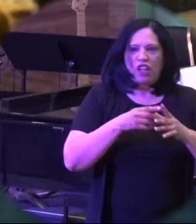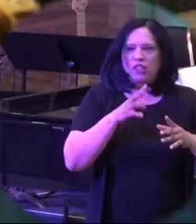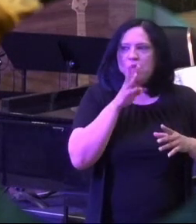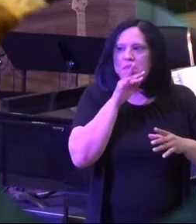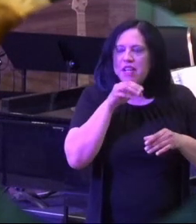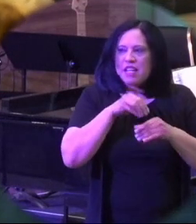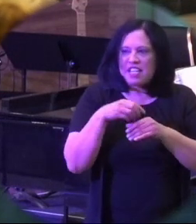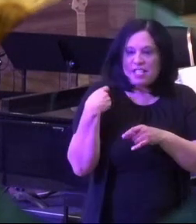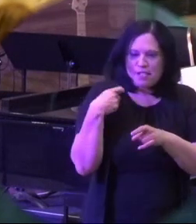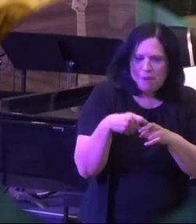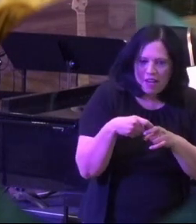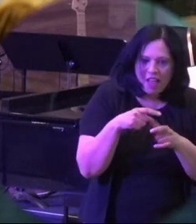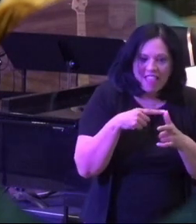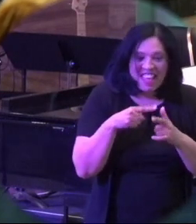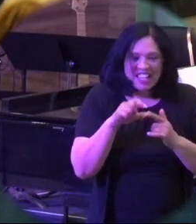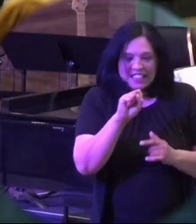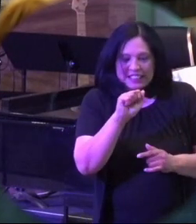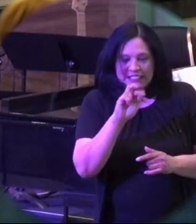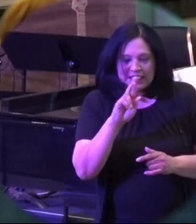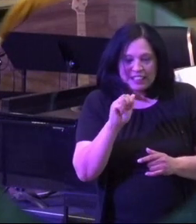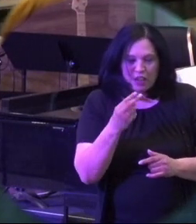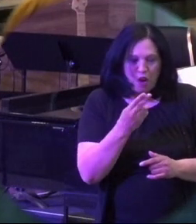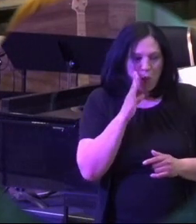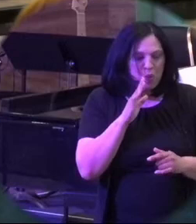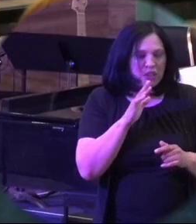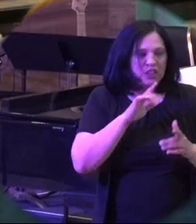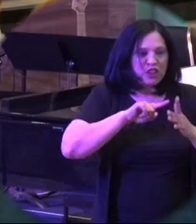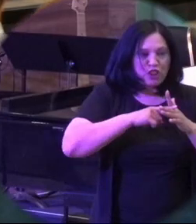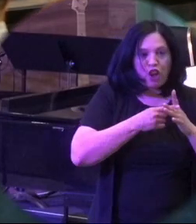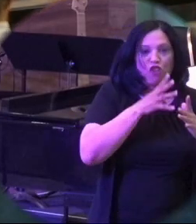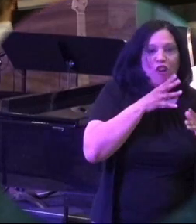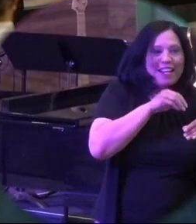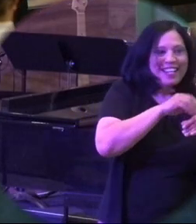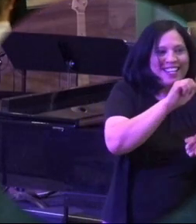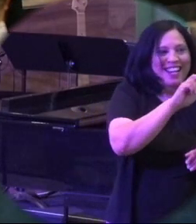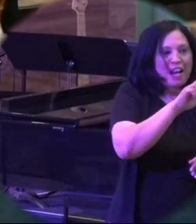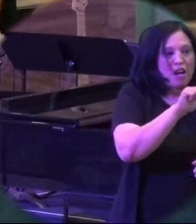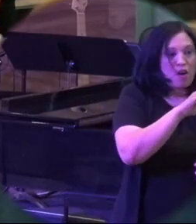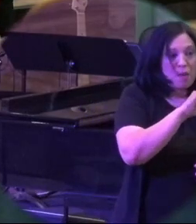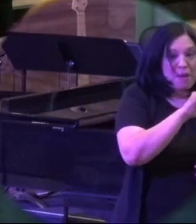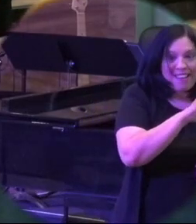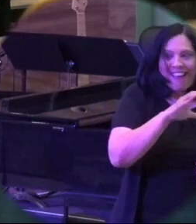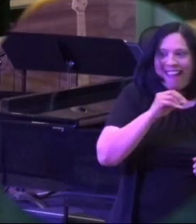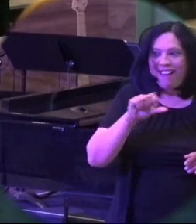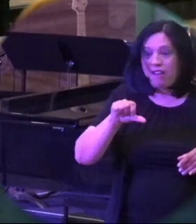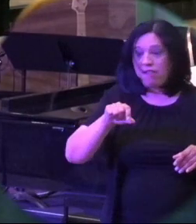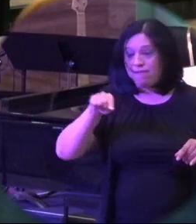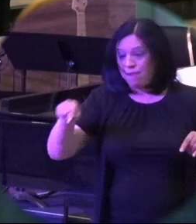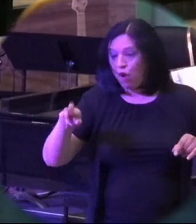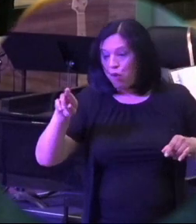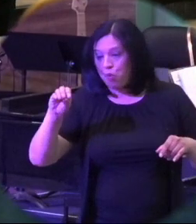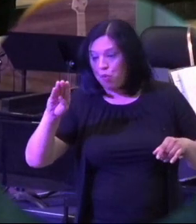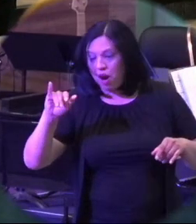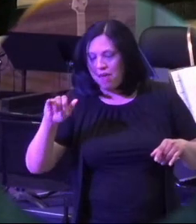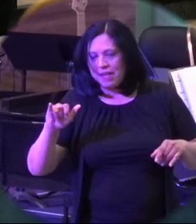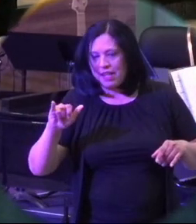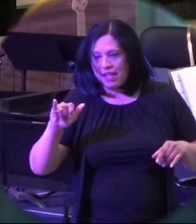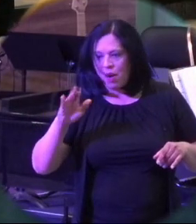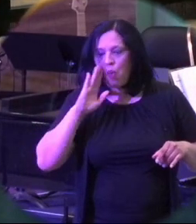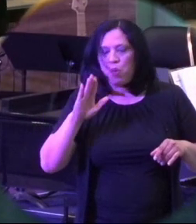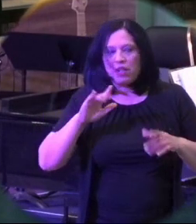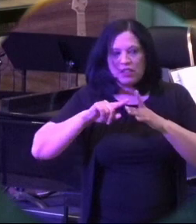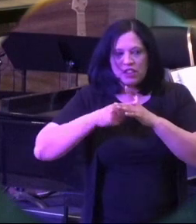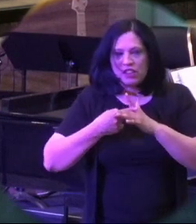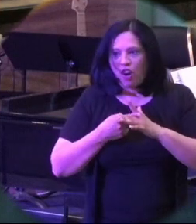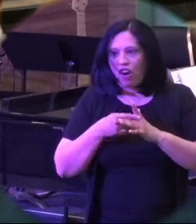your left is going to start talking in Arabic. And Ravi on your right is going to start talking in Hindi. And